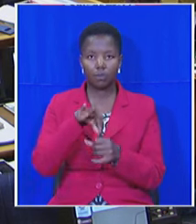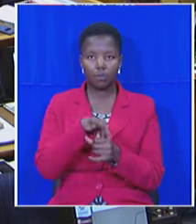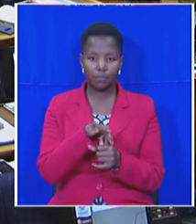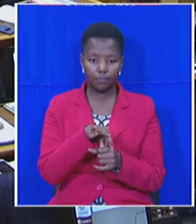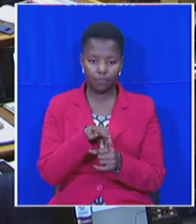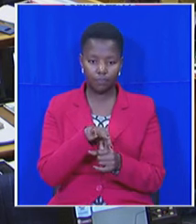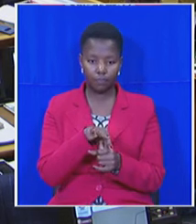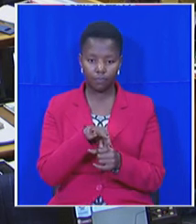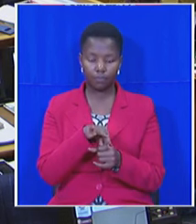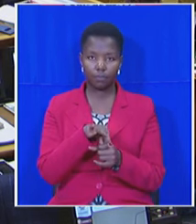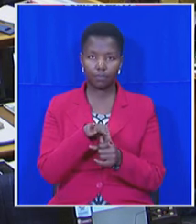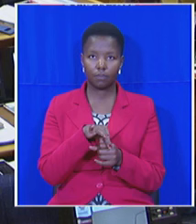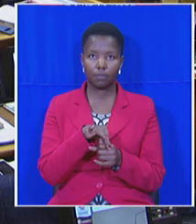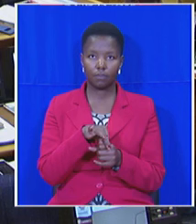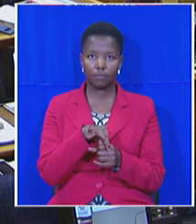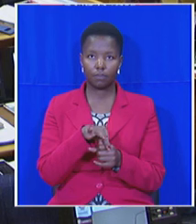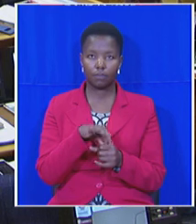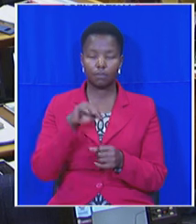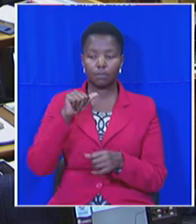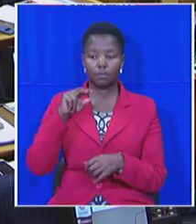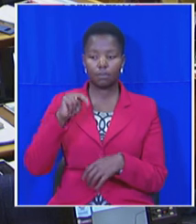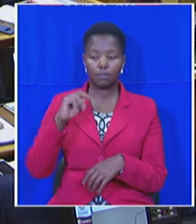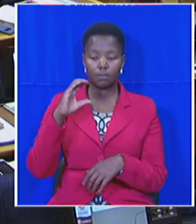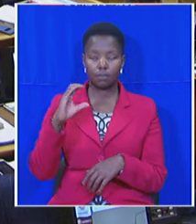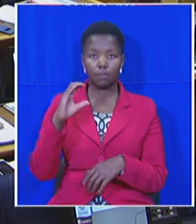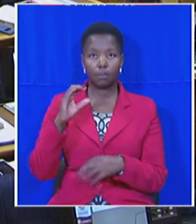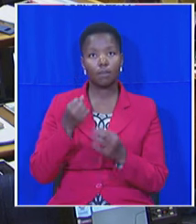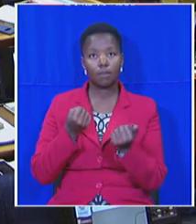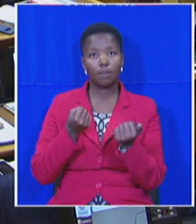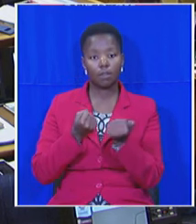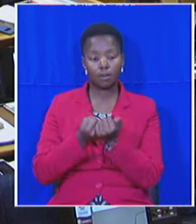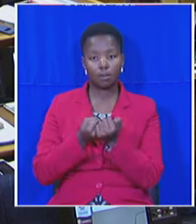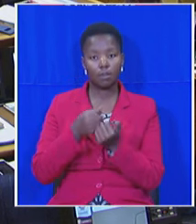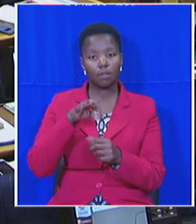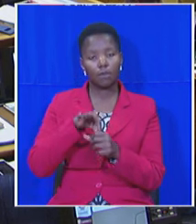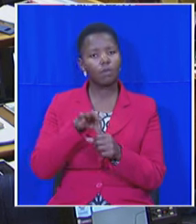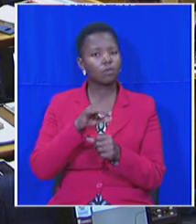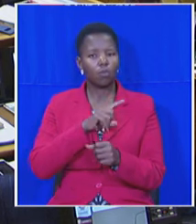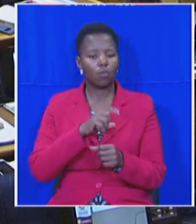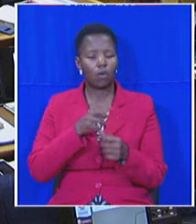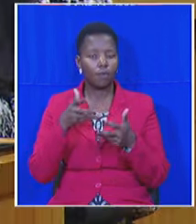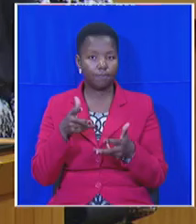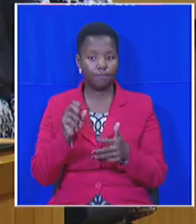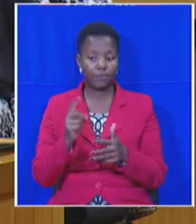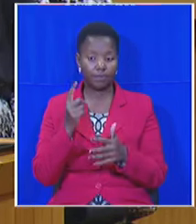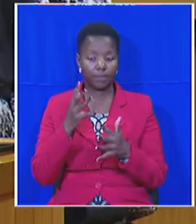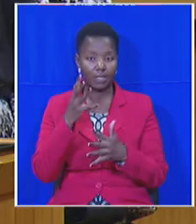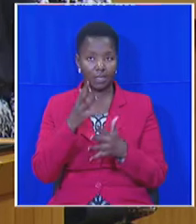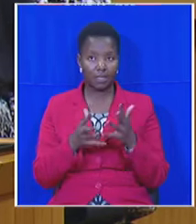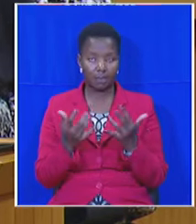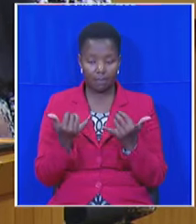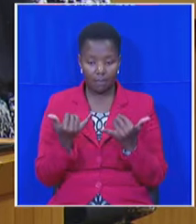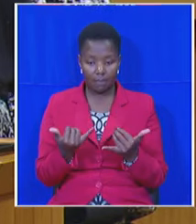ngoba kuyaqala ngqa kwi-tourism ukuthi ifike ku-2 billion soloku ikhona eSouth Africa. Uphinde ulixhasa